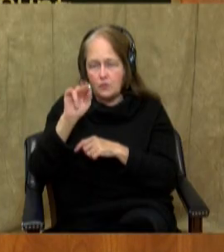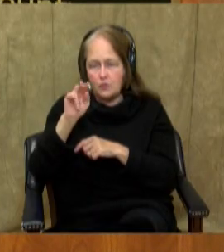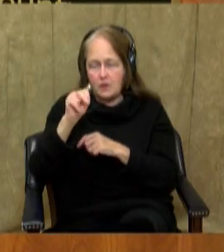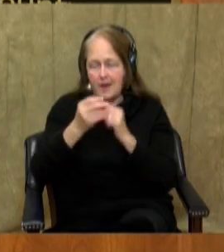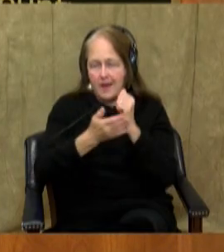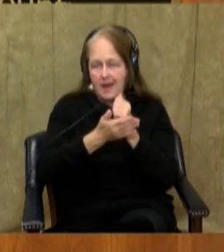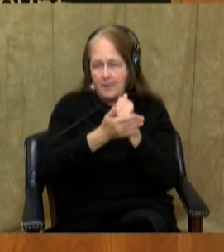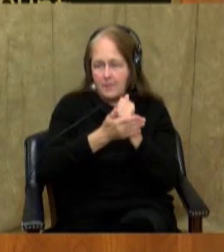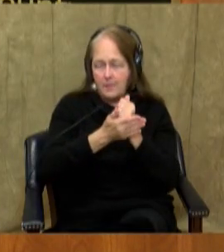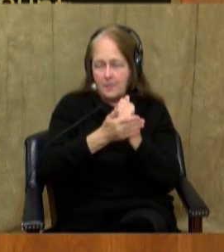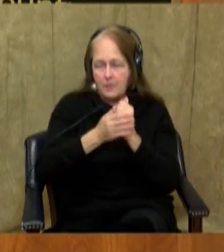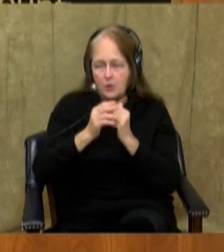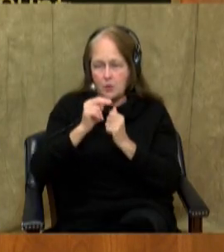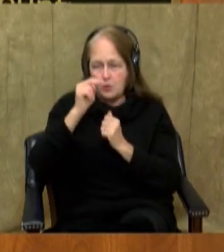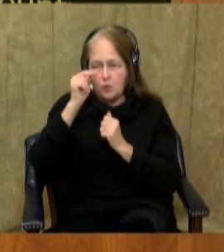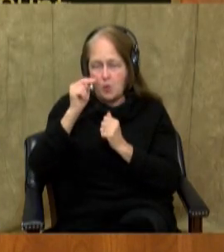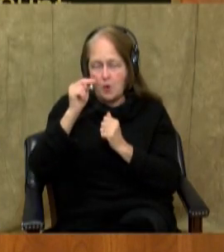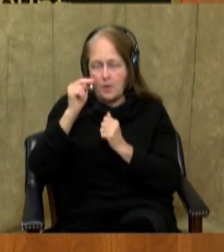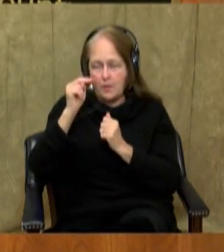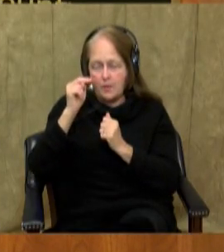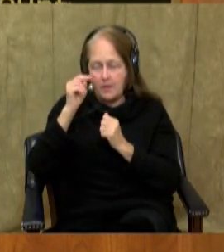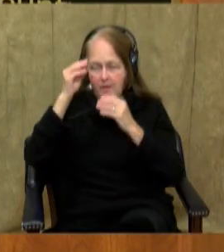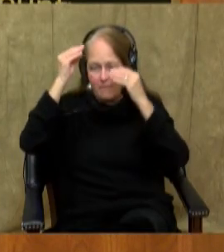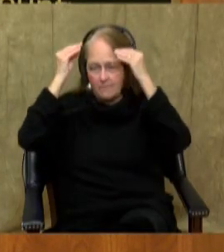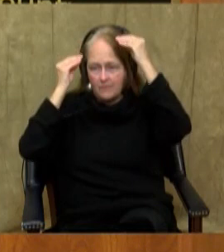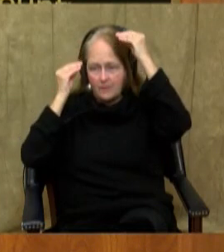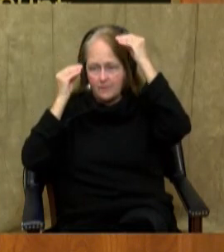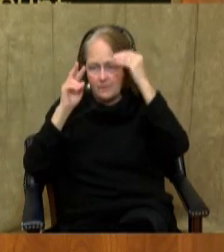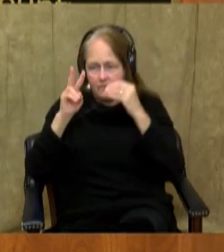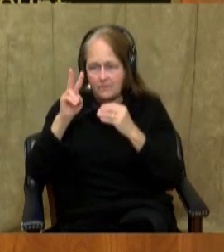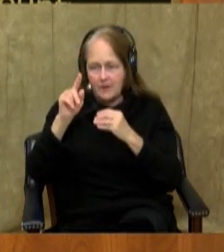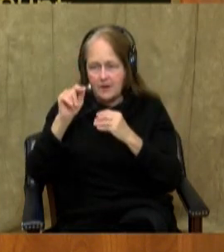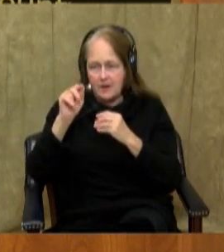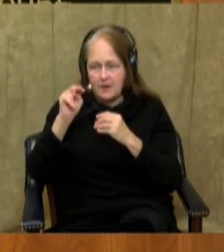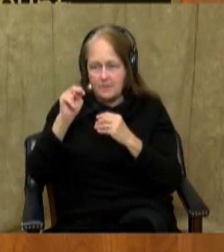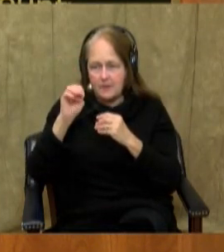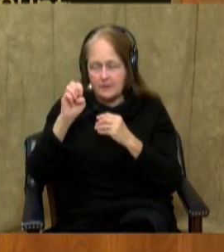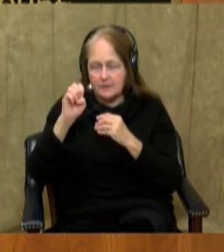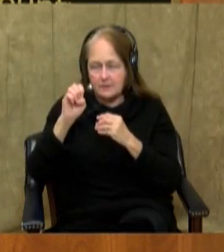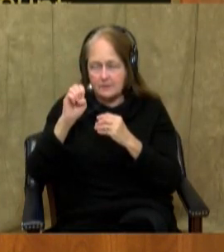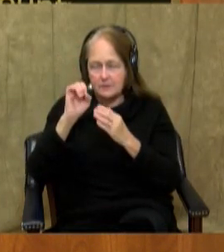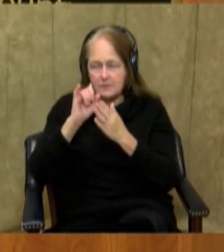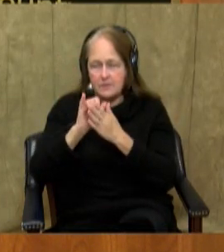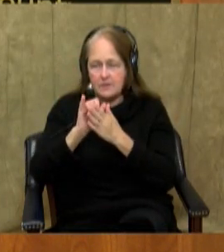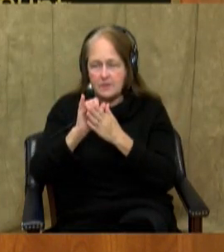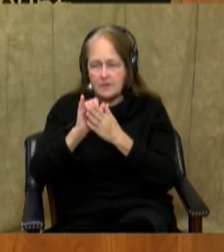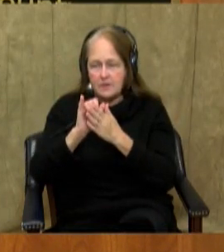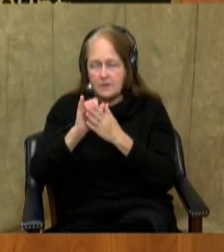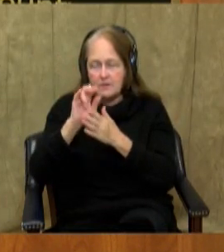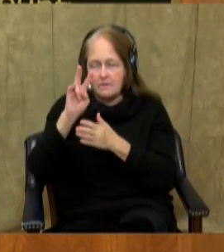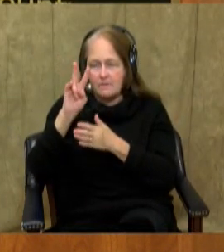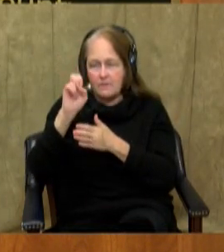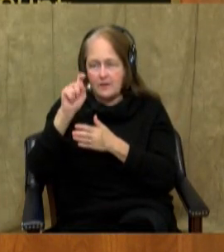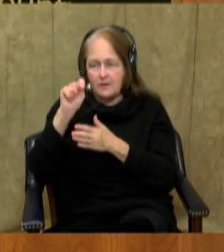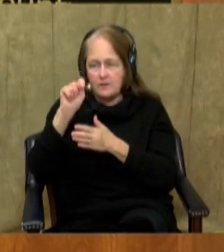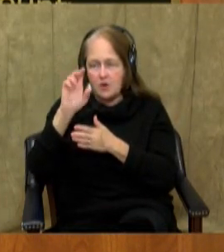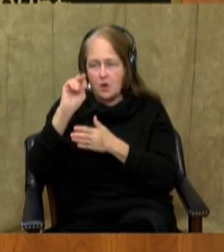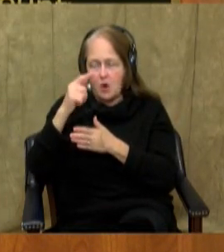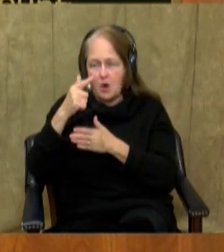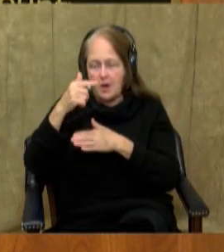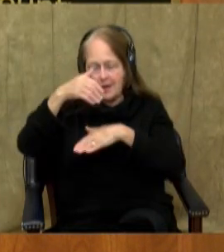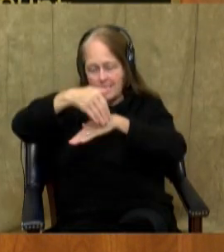North Vietnamese soldiers to be successful in their attacks. Now, the Viet Cong forces, they entered villages at